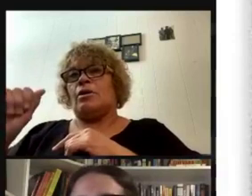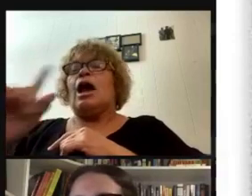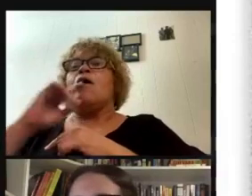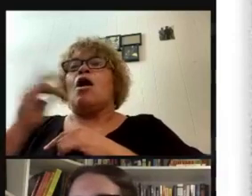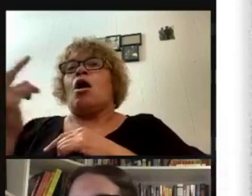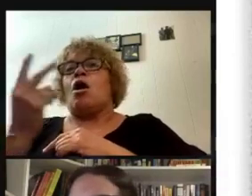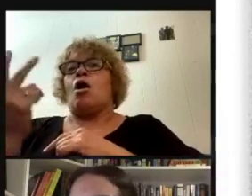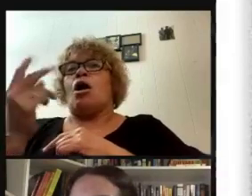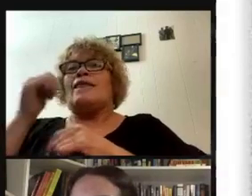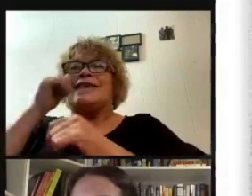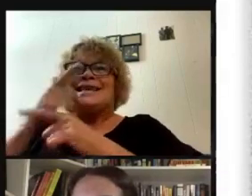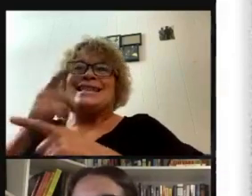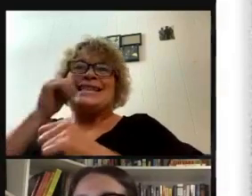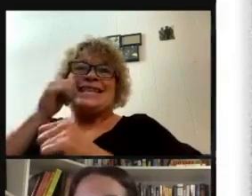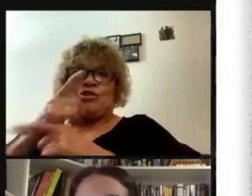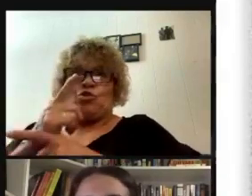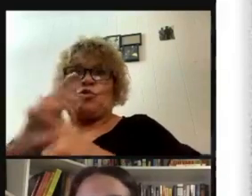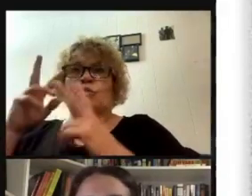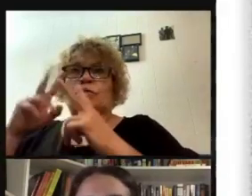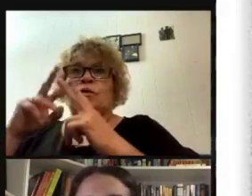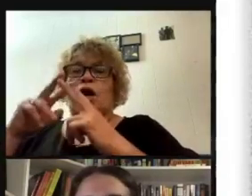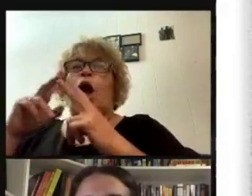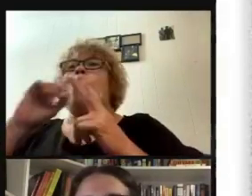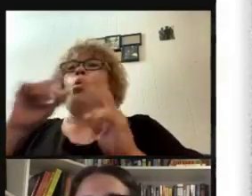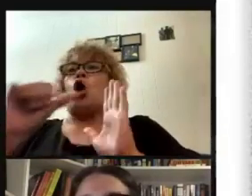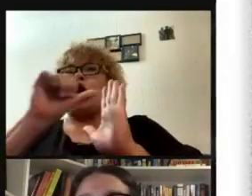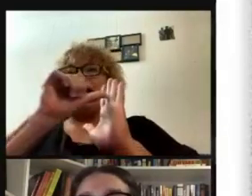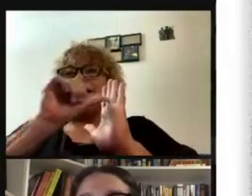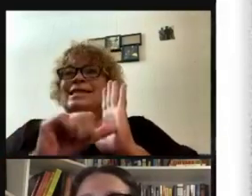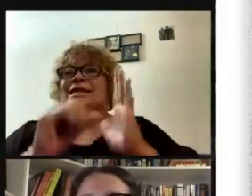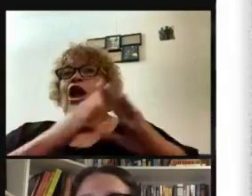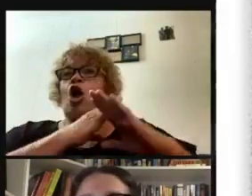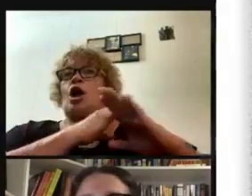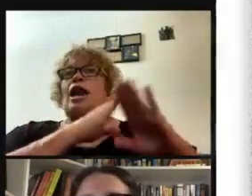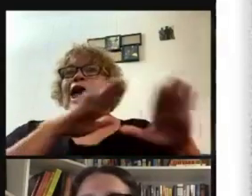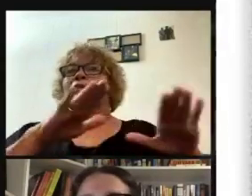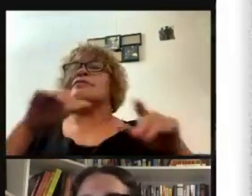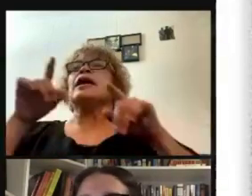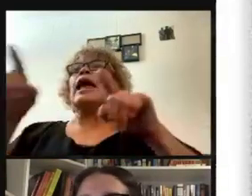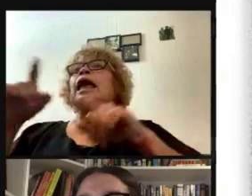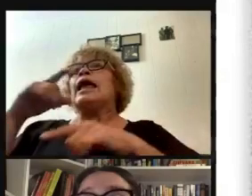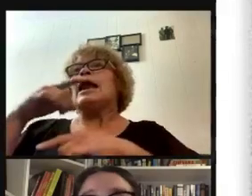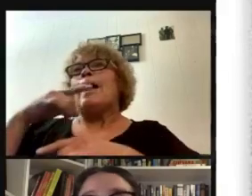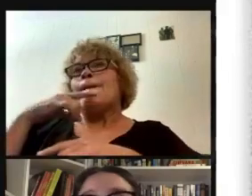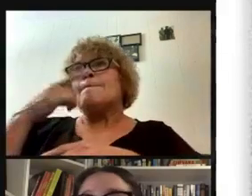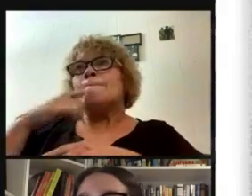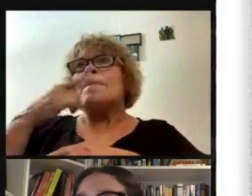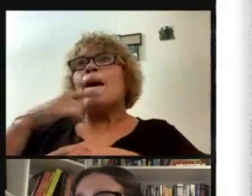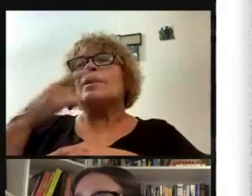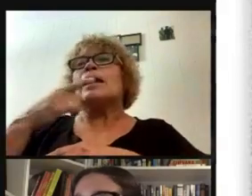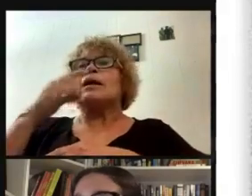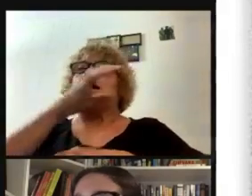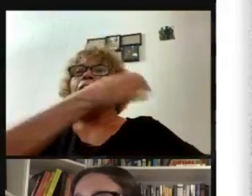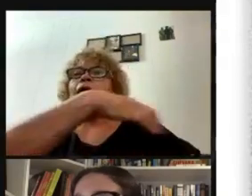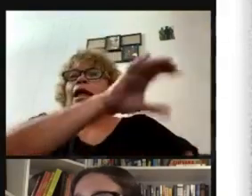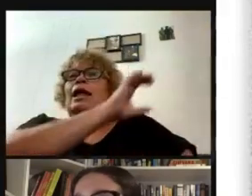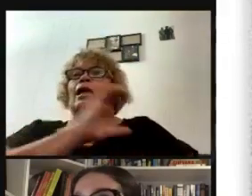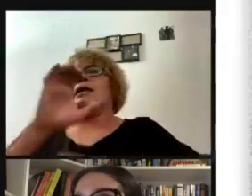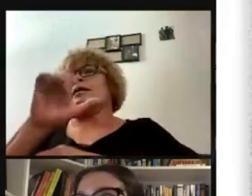sisters, who were also sterilized in a public in a clinic, in a